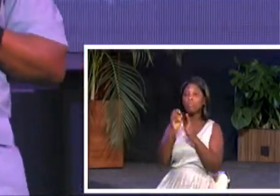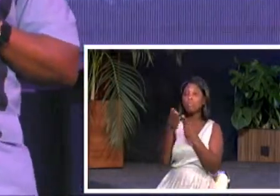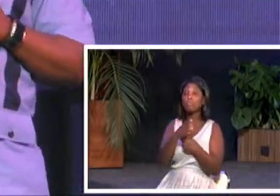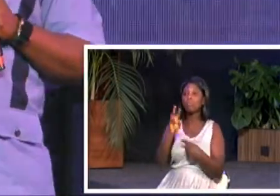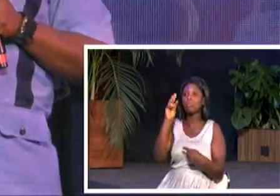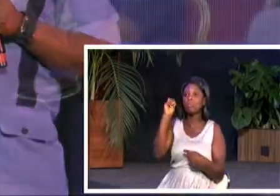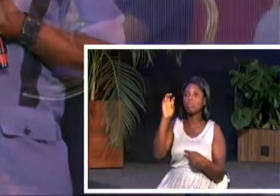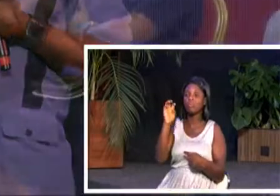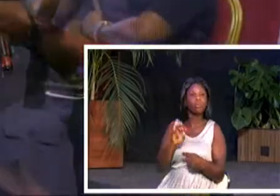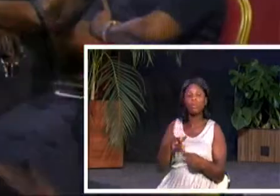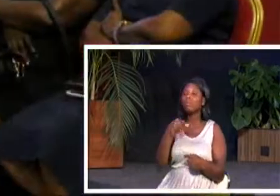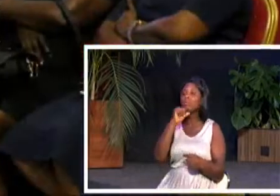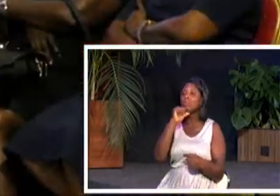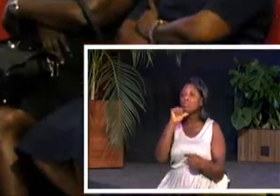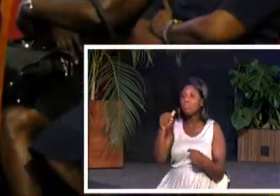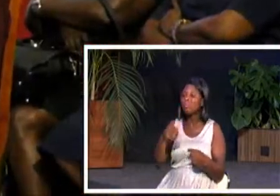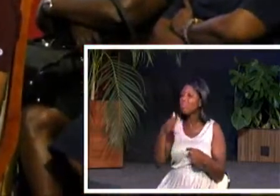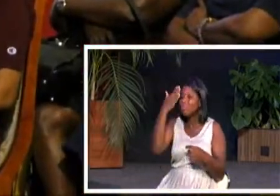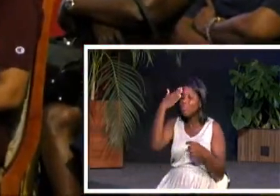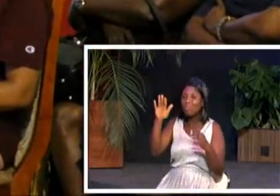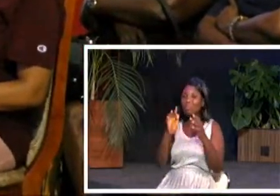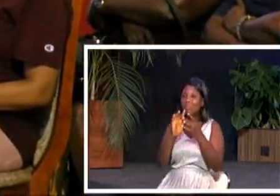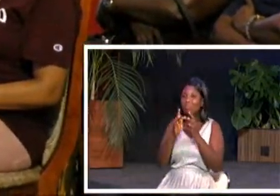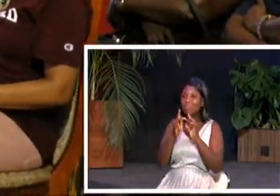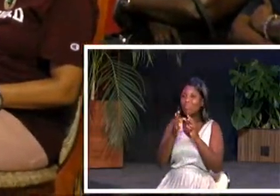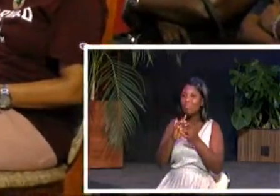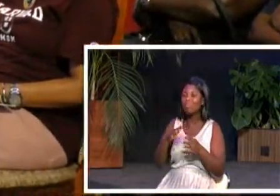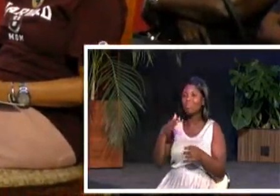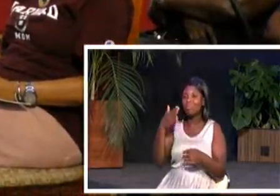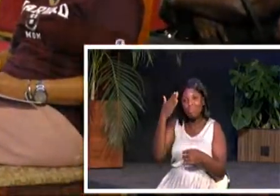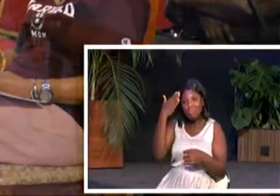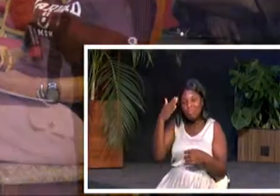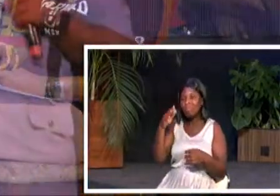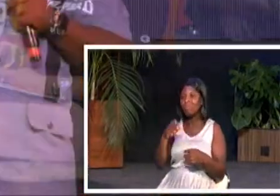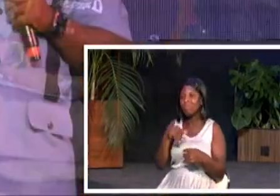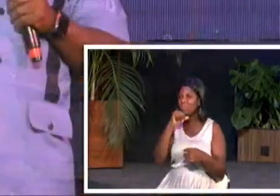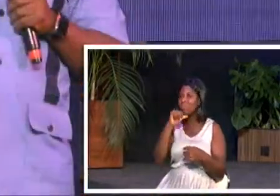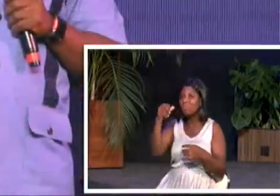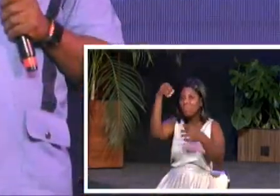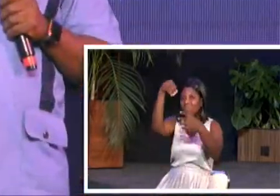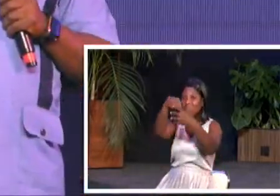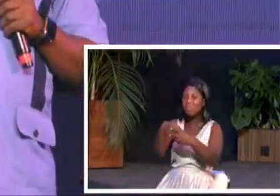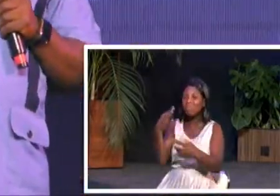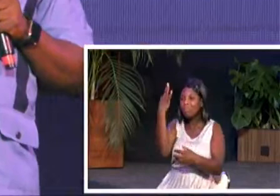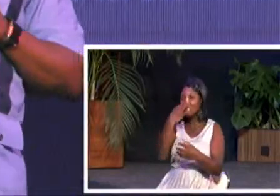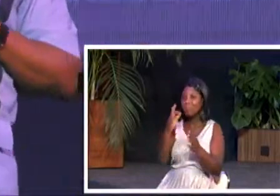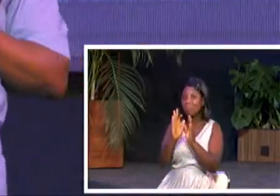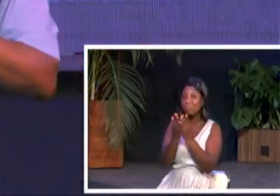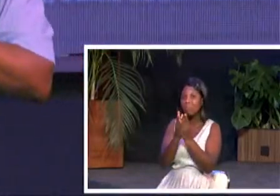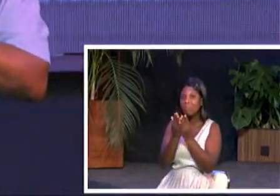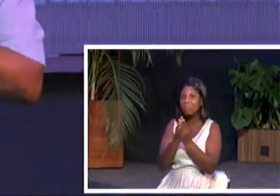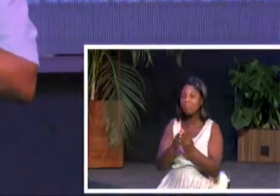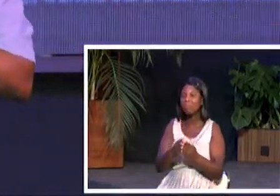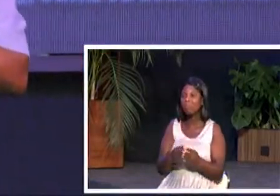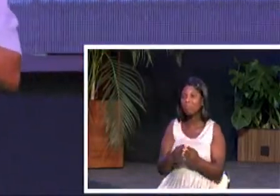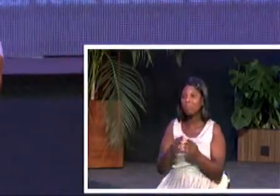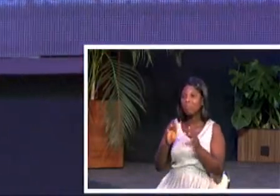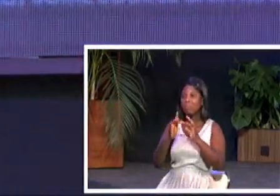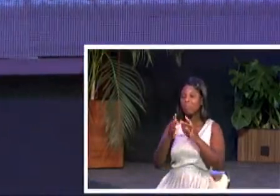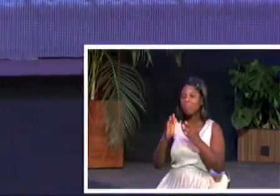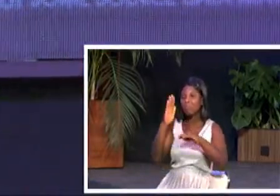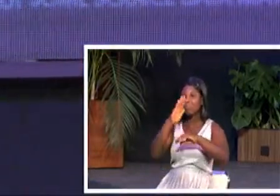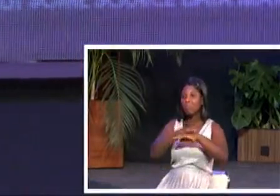You are not on social media. WhatsApp, Facebook, Twitter, Instagram, TikTok. So I can see like three or four